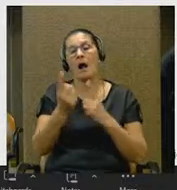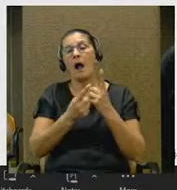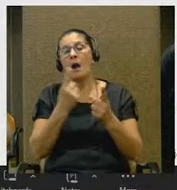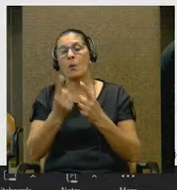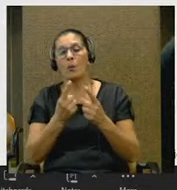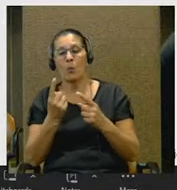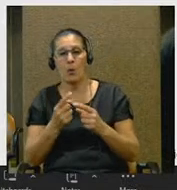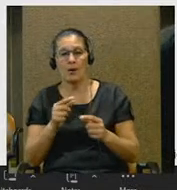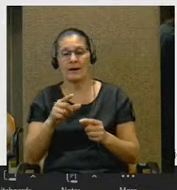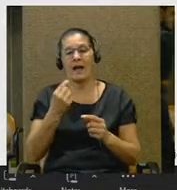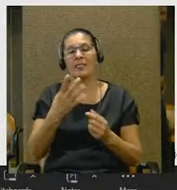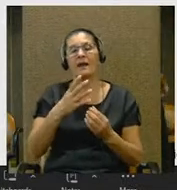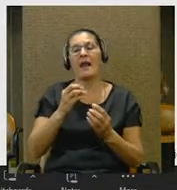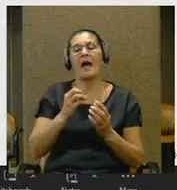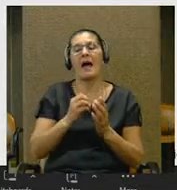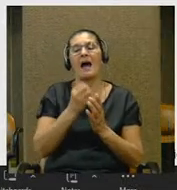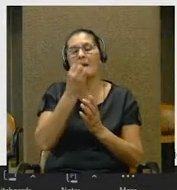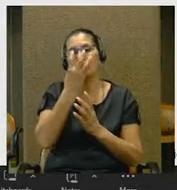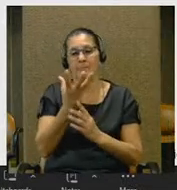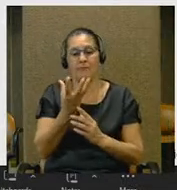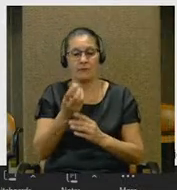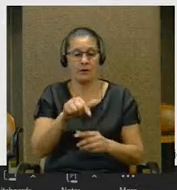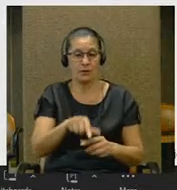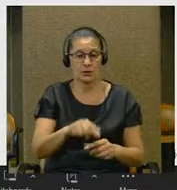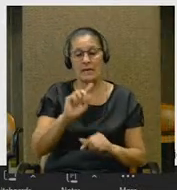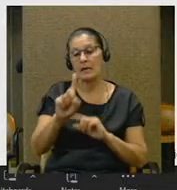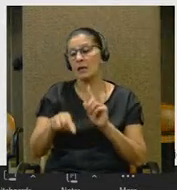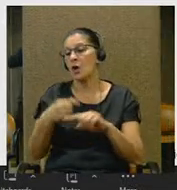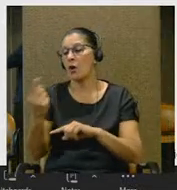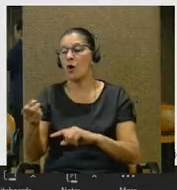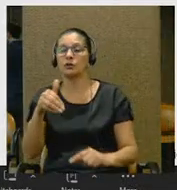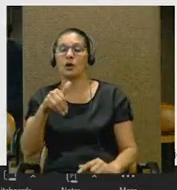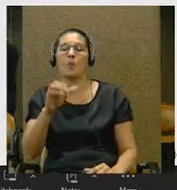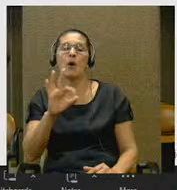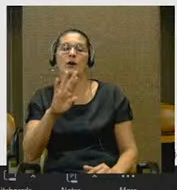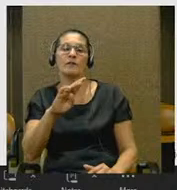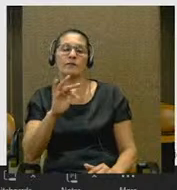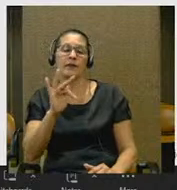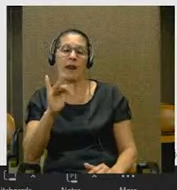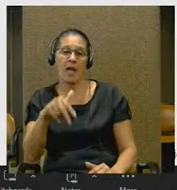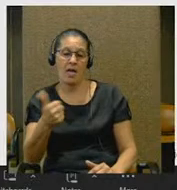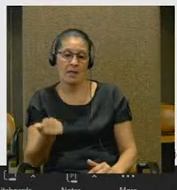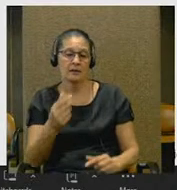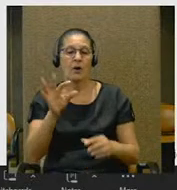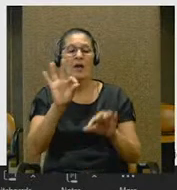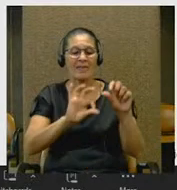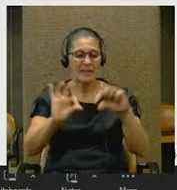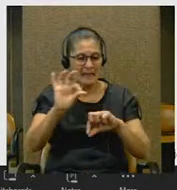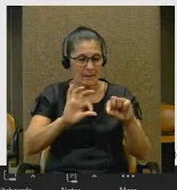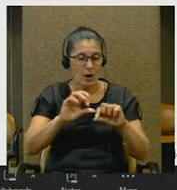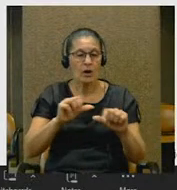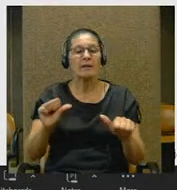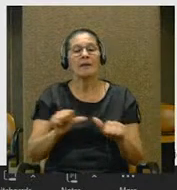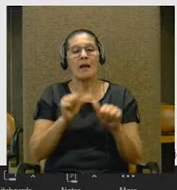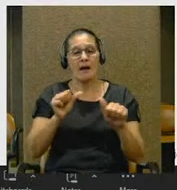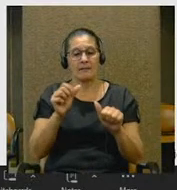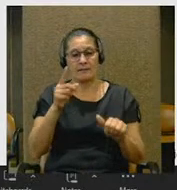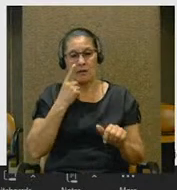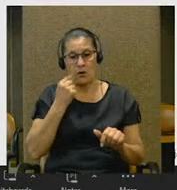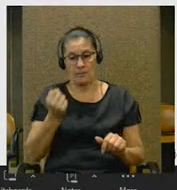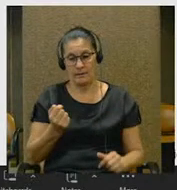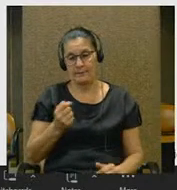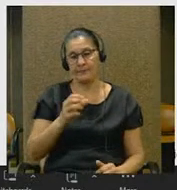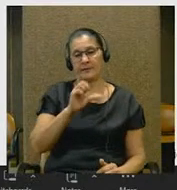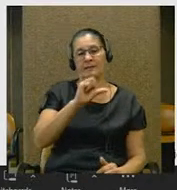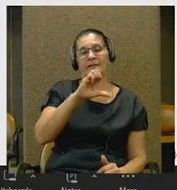morphine, while others are entirely synthesized from man-made chemicals. So fentanyl is one example. Now, fentanyl is